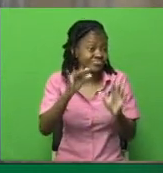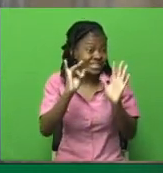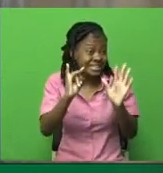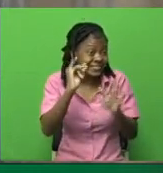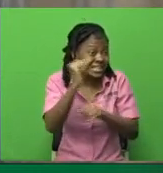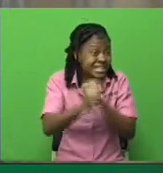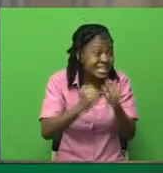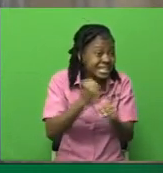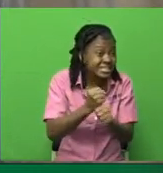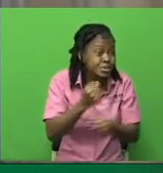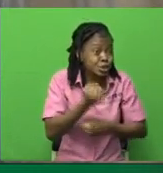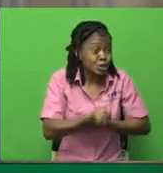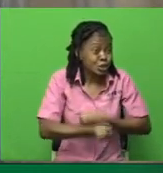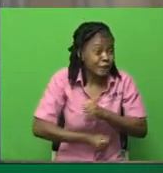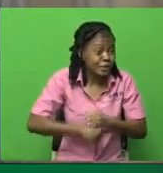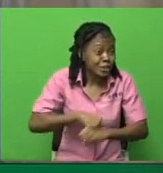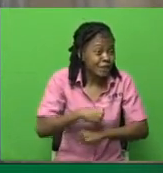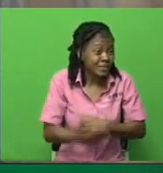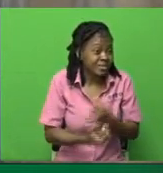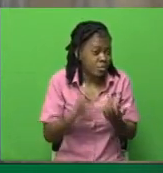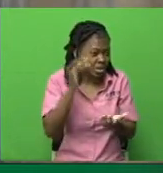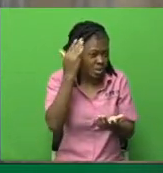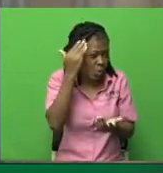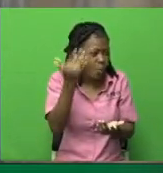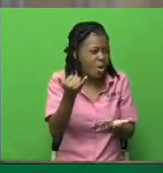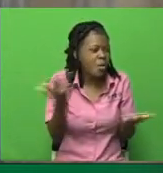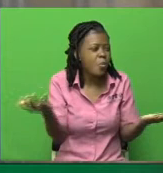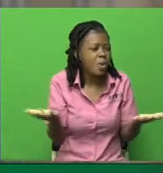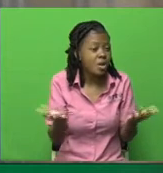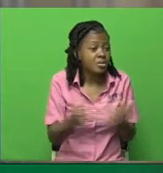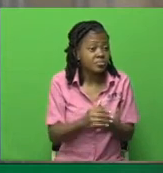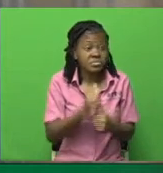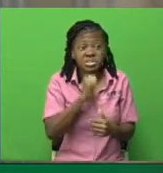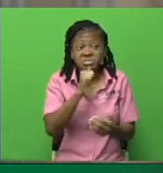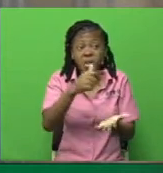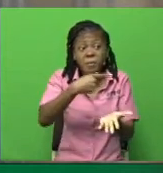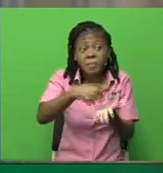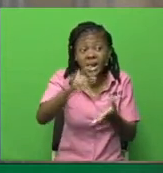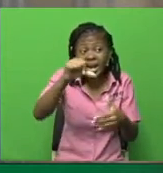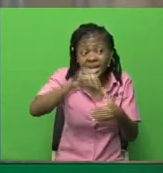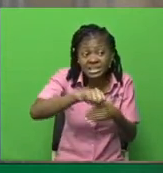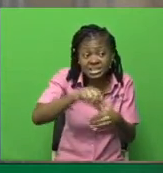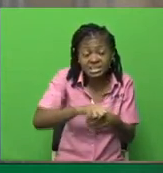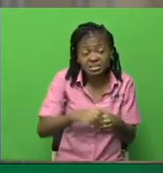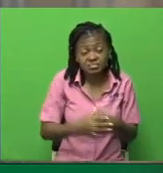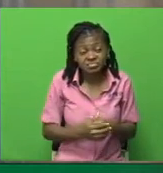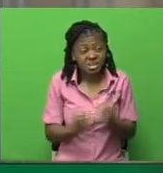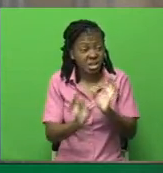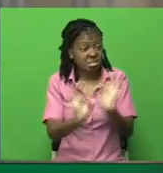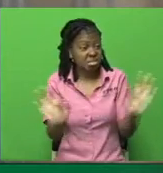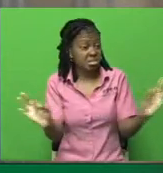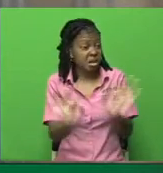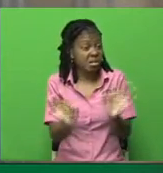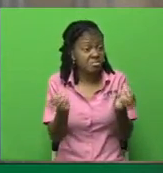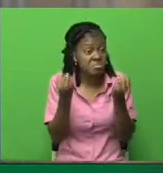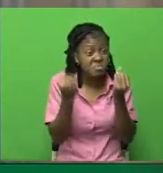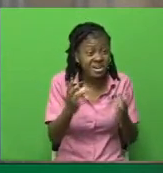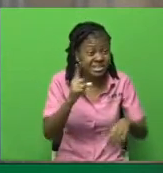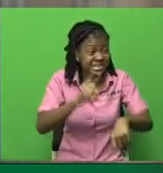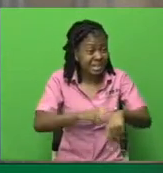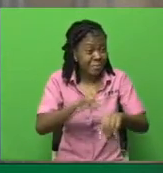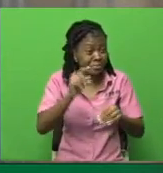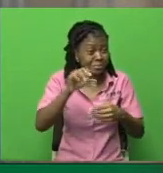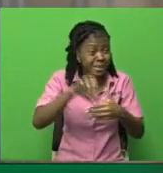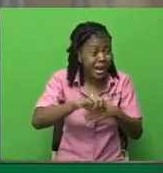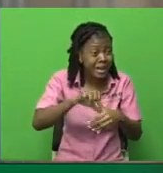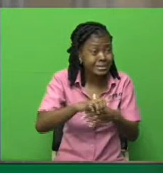justification for reduction and removal of subsidies for including multiple times the raised fuel price